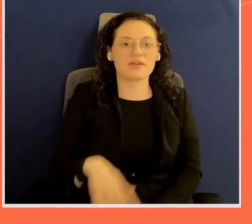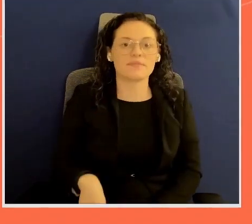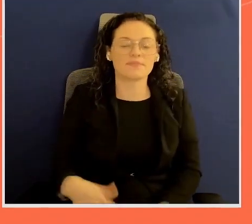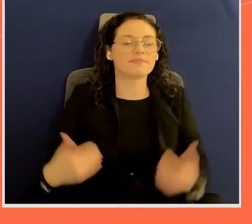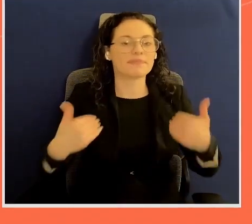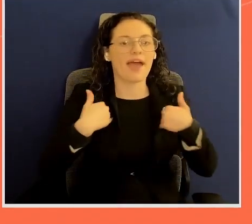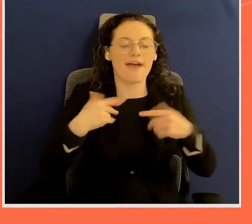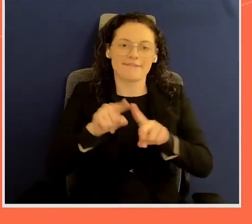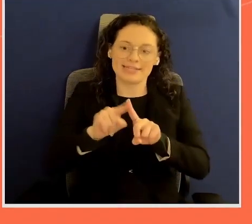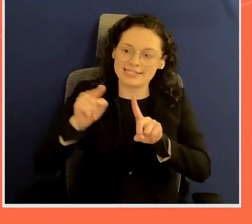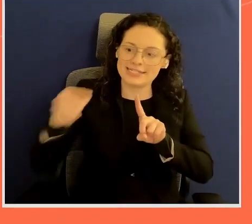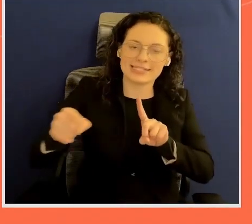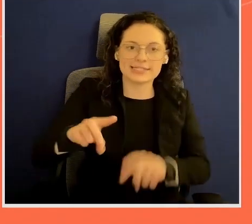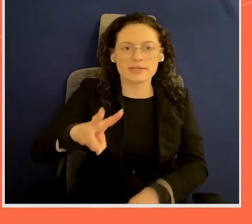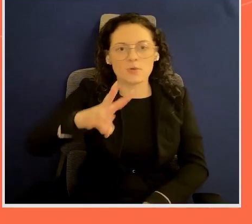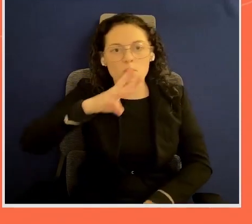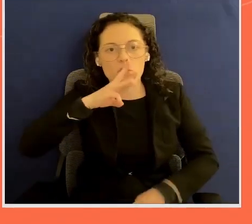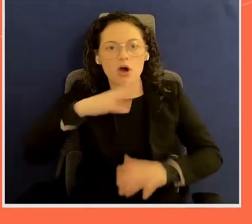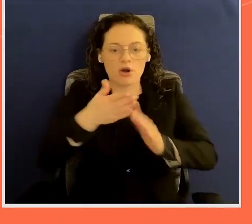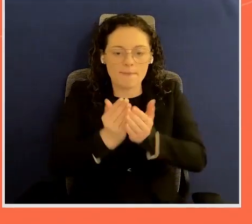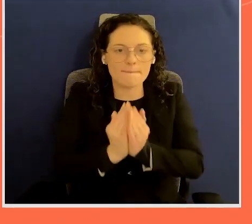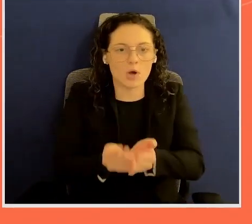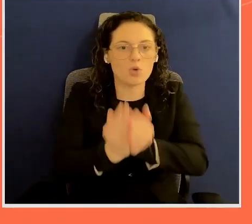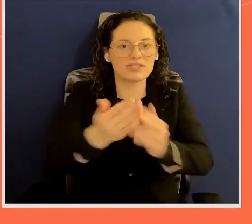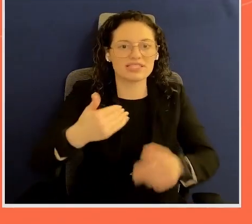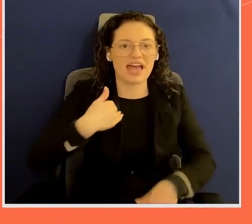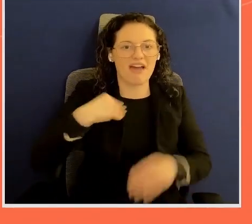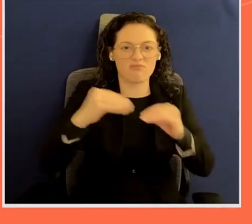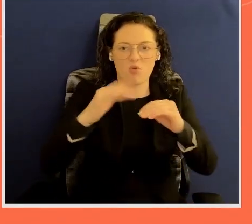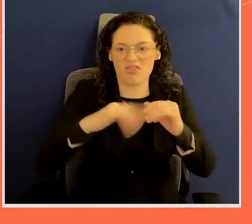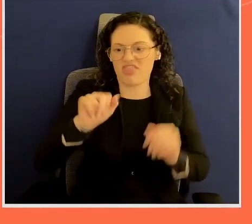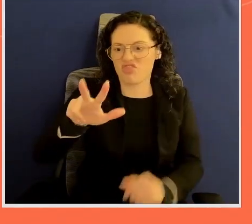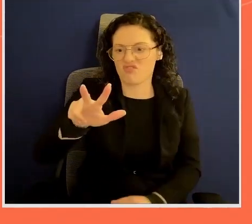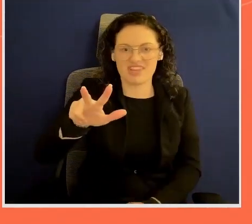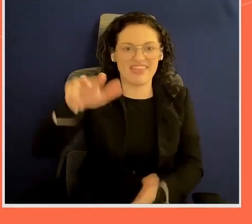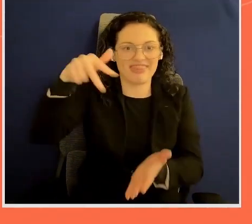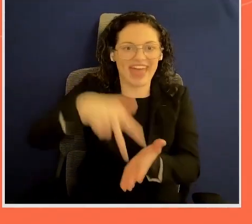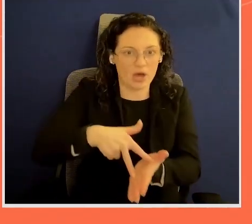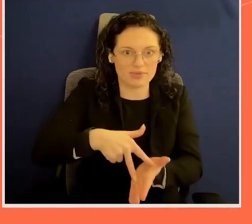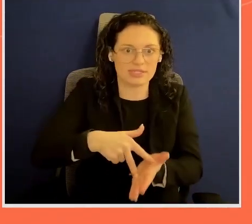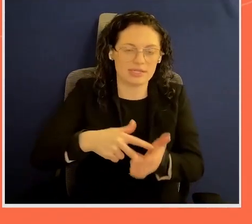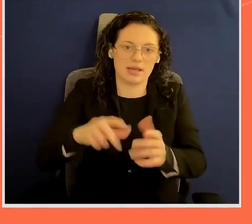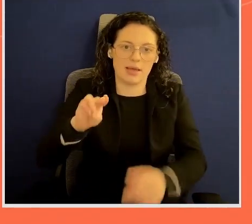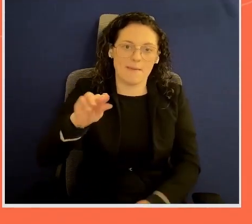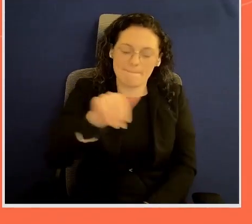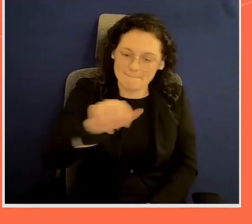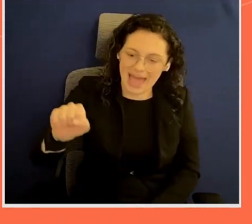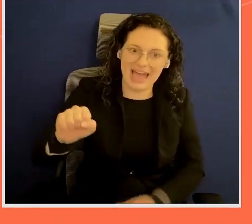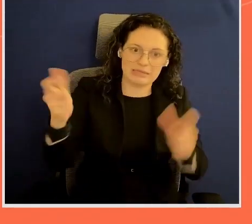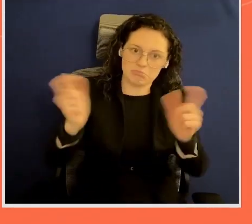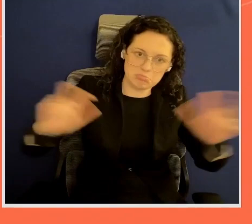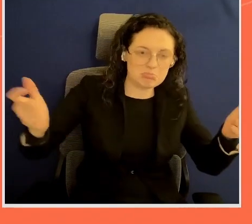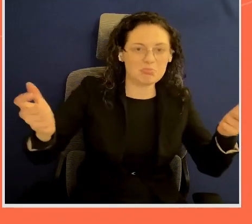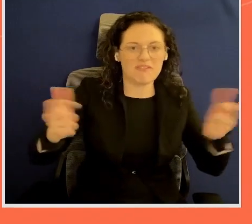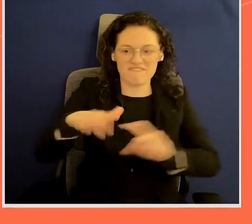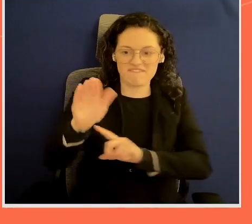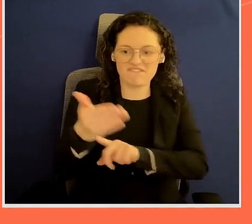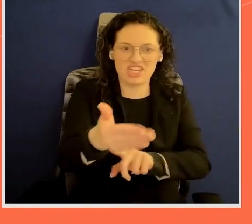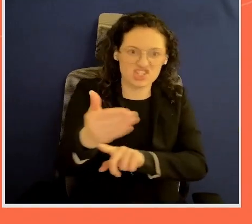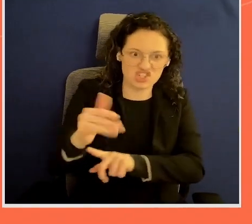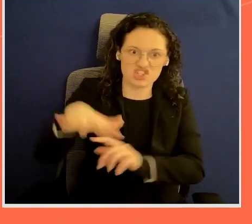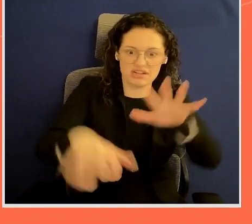time. I thank our incredible teams. Both of us have had outstanding individuals who